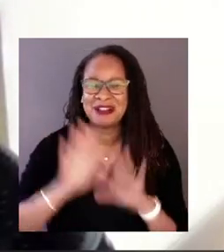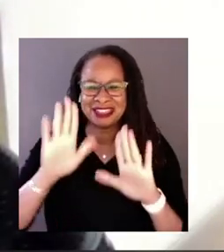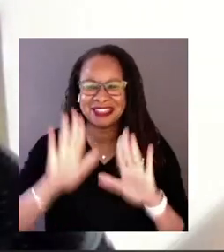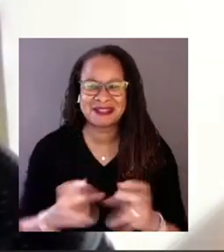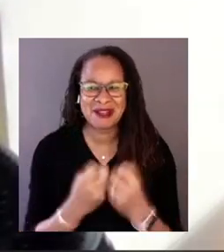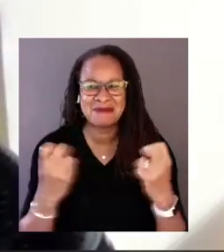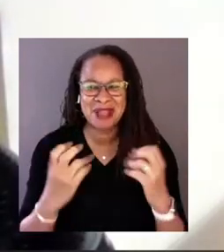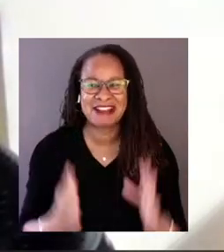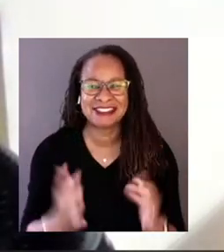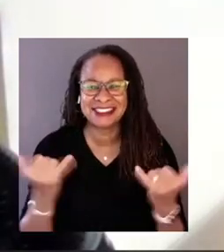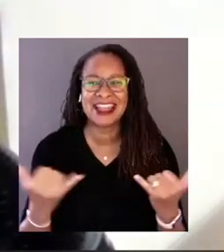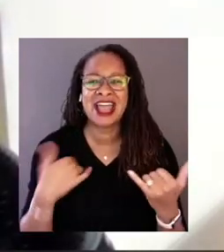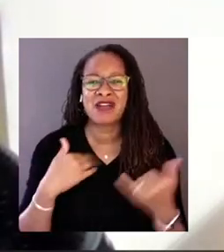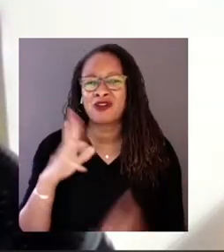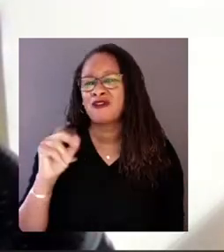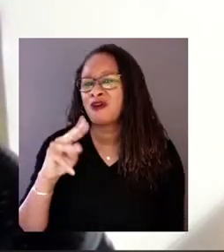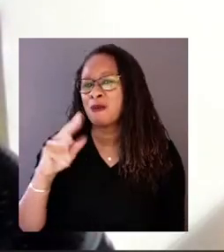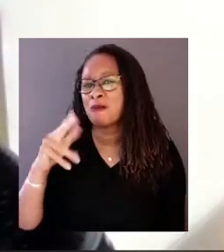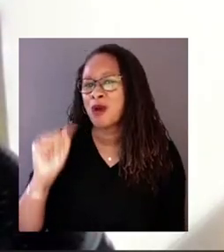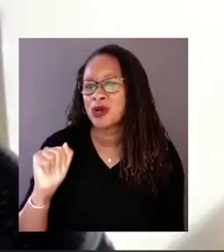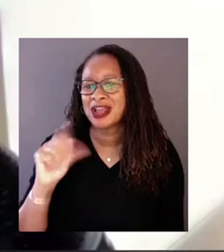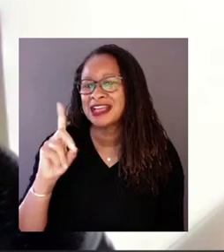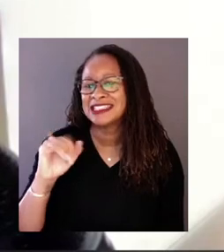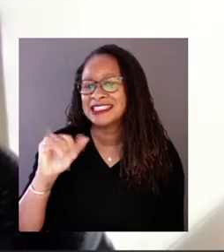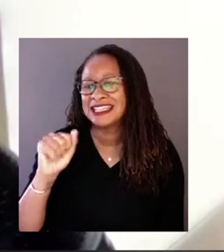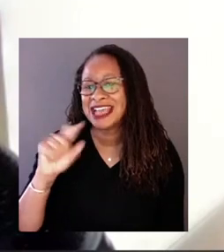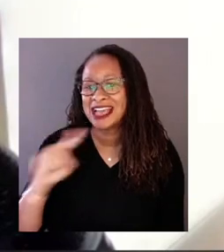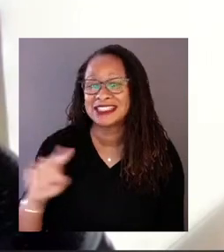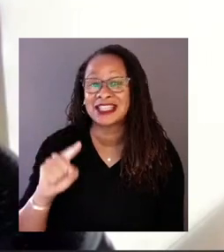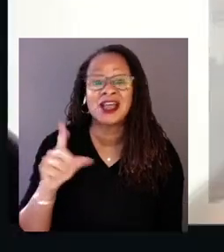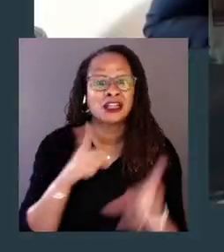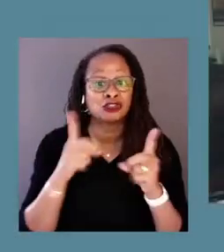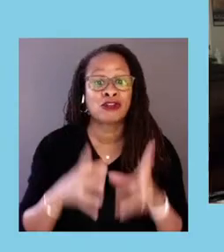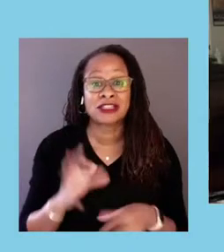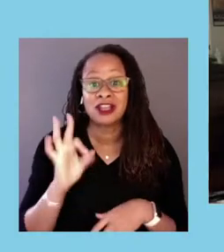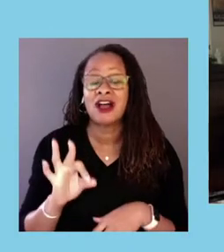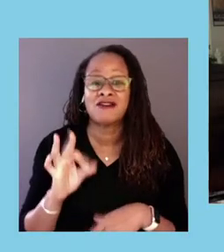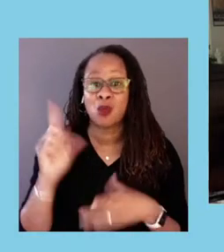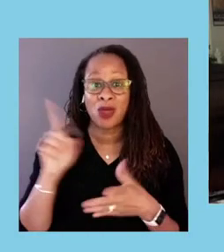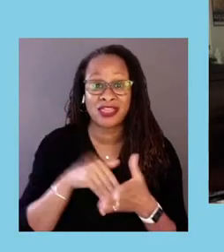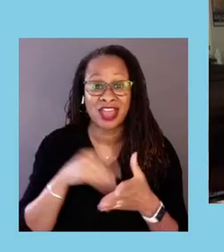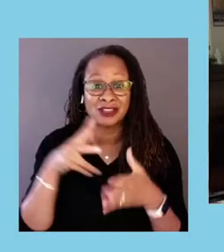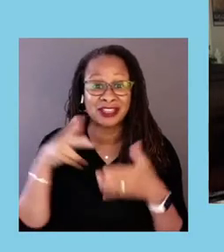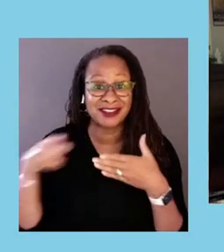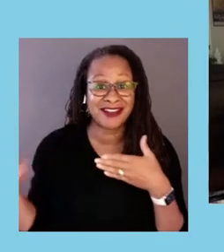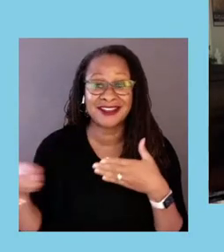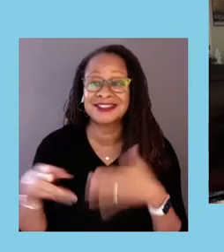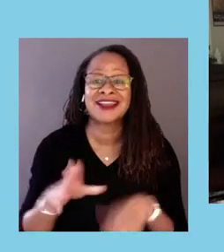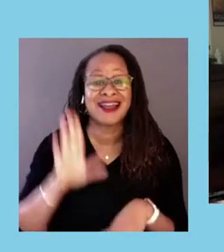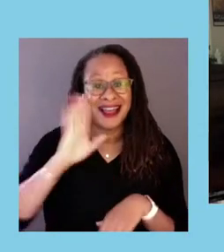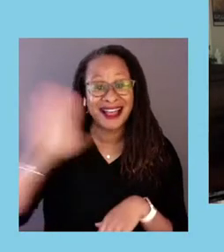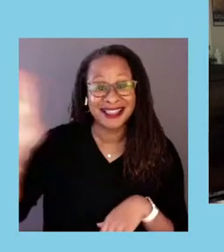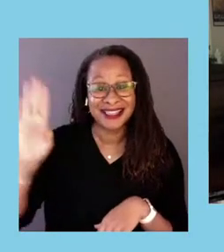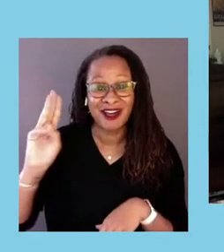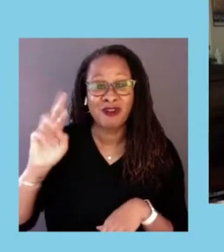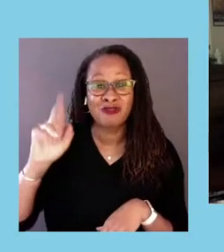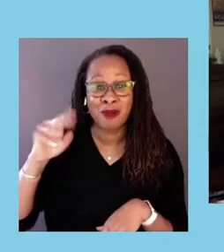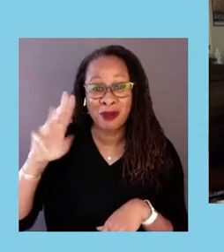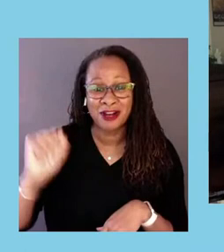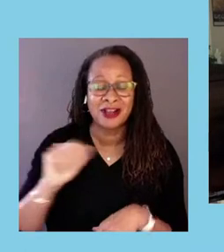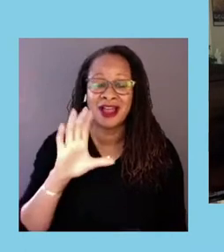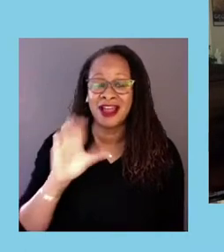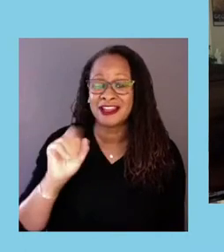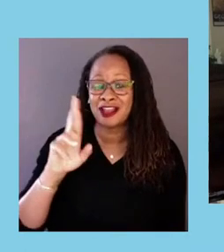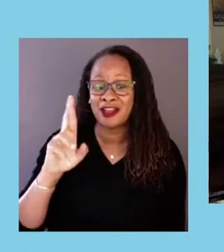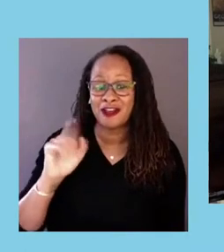have Ramona Diaz, director of 1,000 Cuts. Hello, Ramona. Hey, Clayton. We have Carrie Lozano, filmmaker